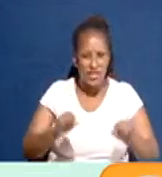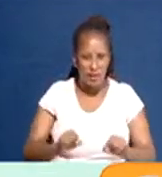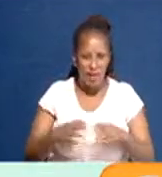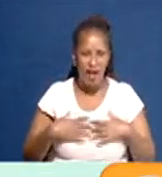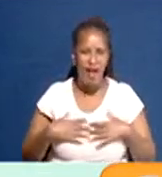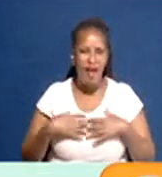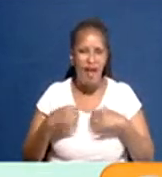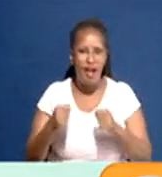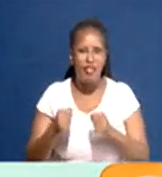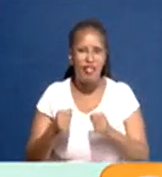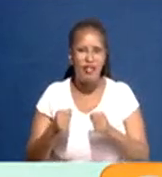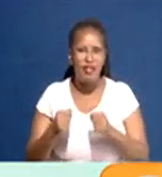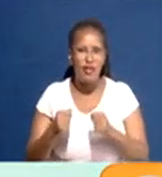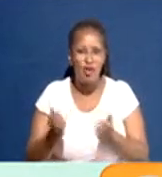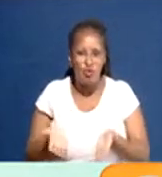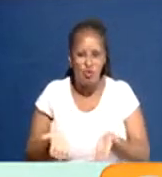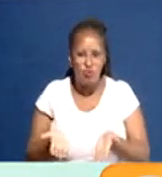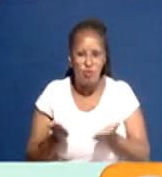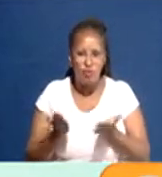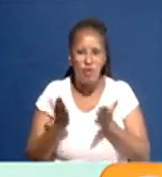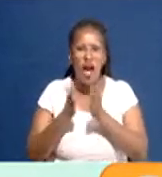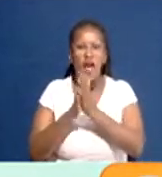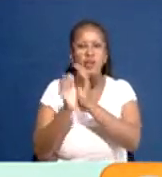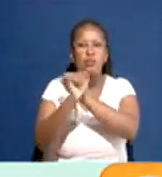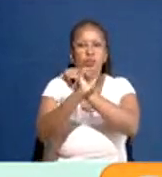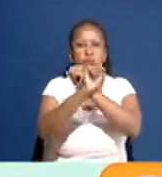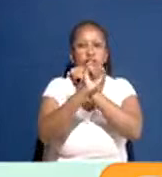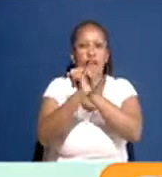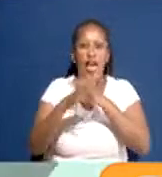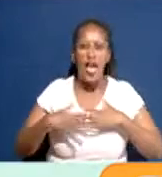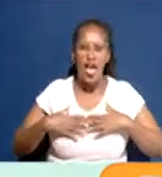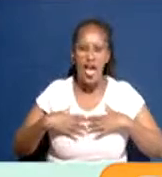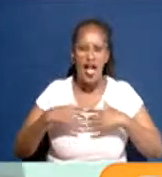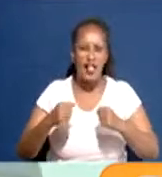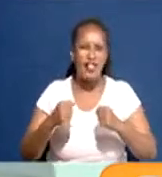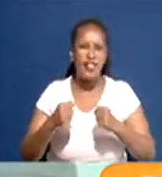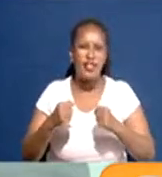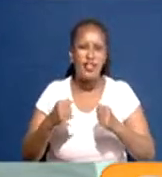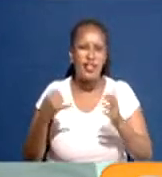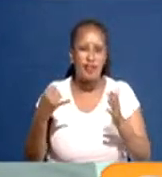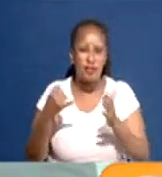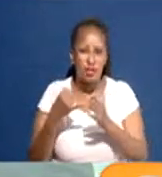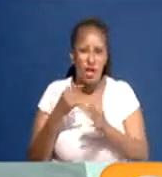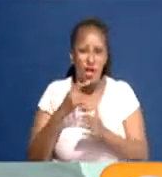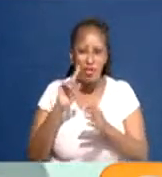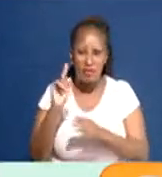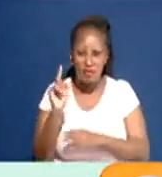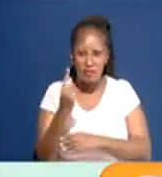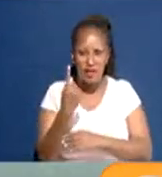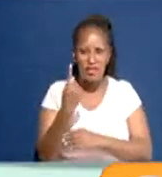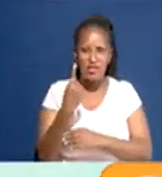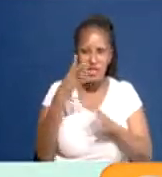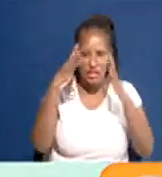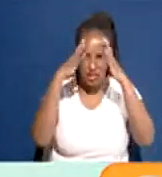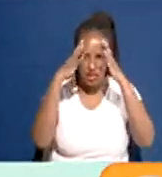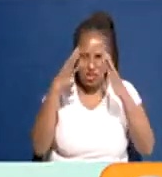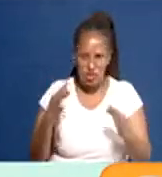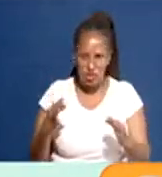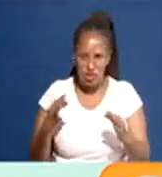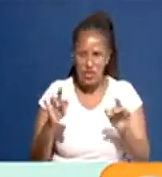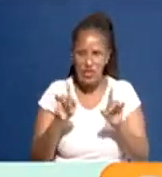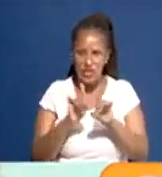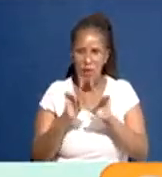in promotive and preventive health interventions. Hatua ya kwanza ni ile